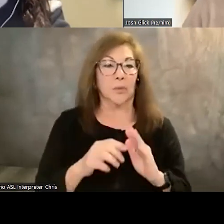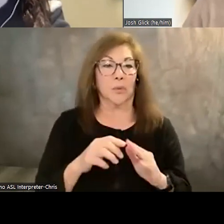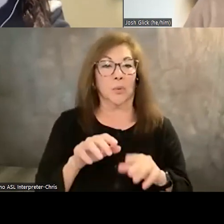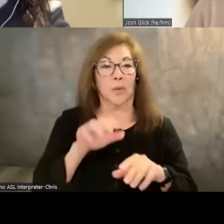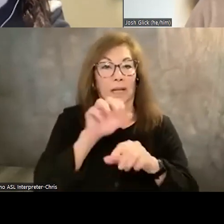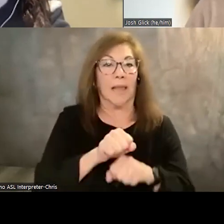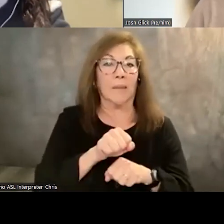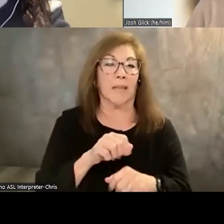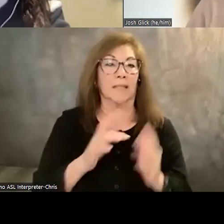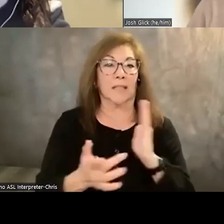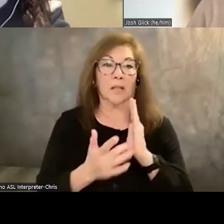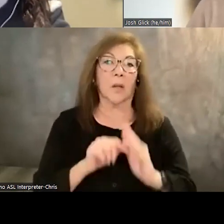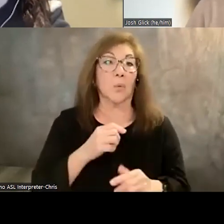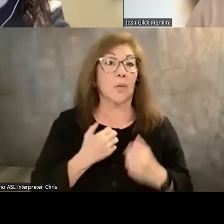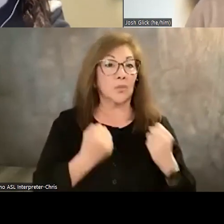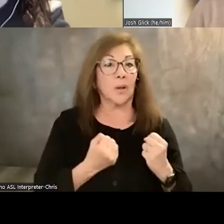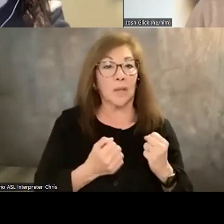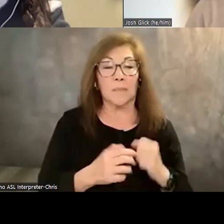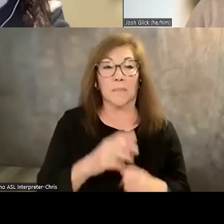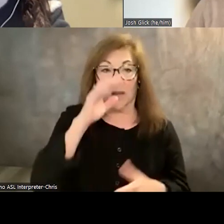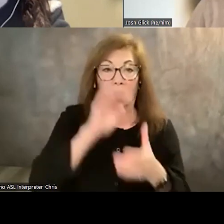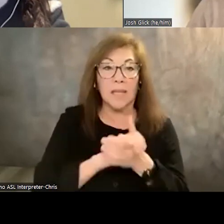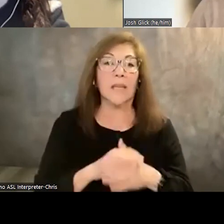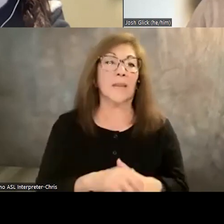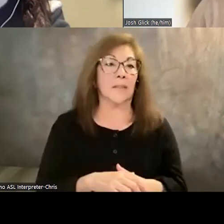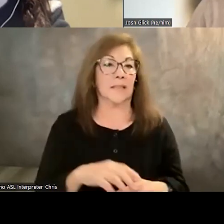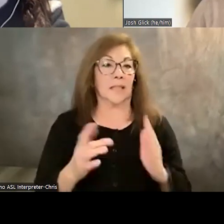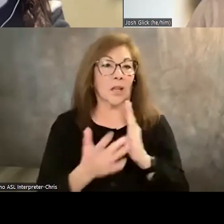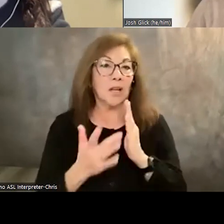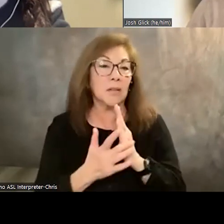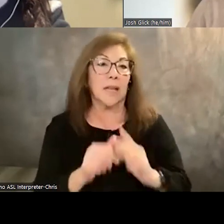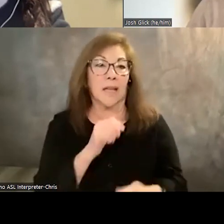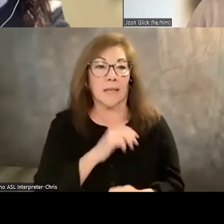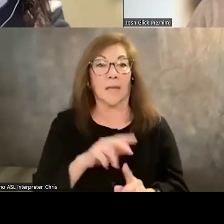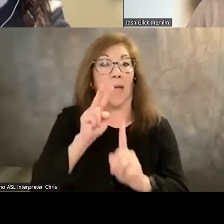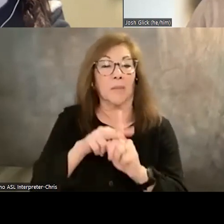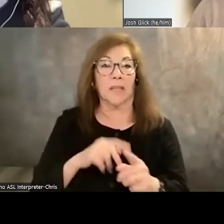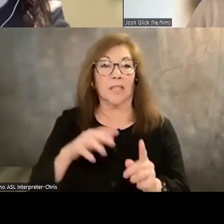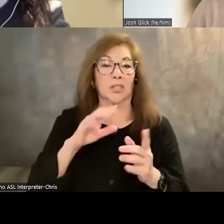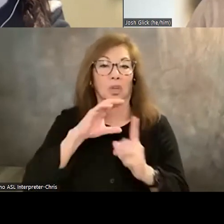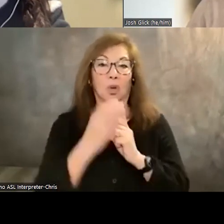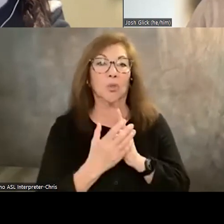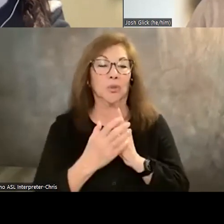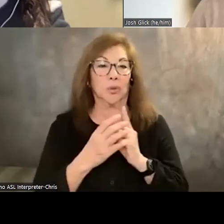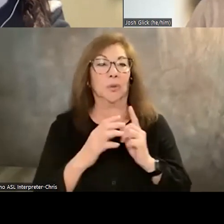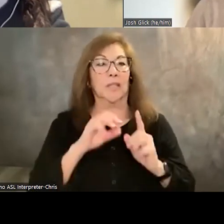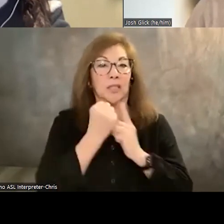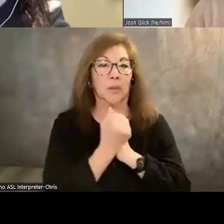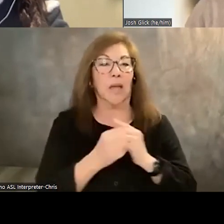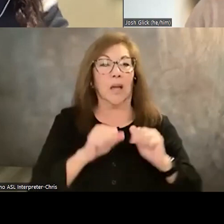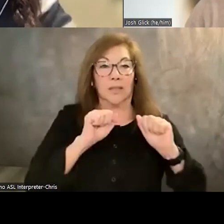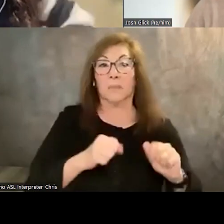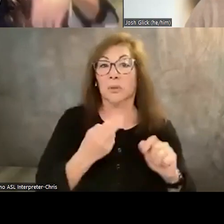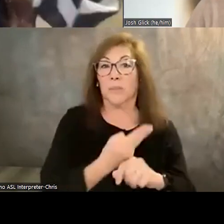strongly believe that the technology itself is not the problem, it's the application, it's the cultural conditions around the way that it's able to be